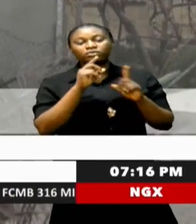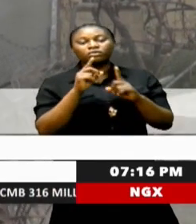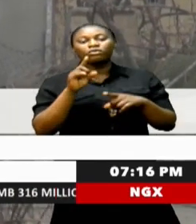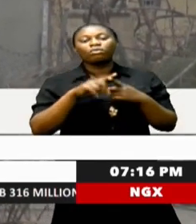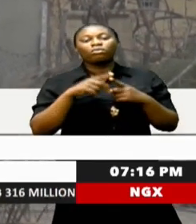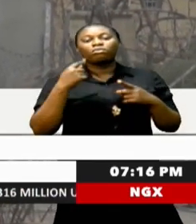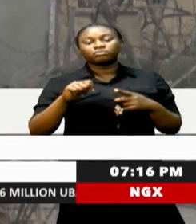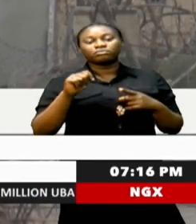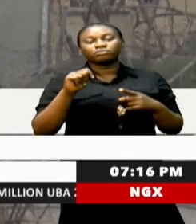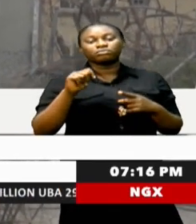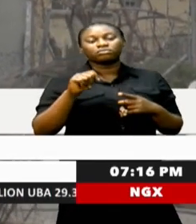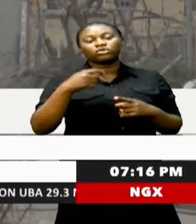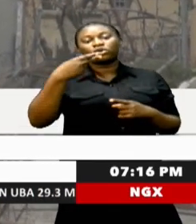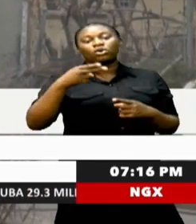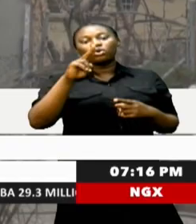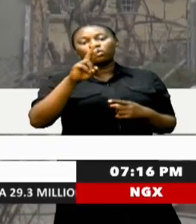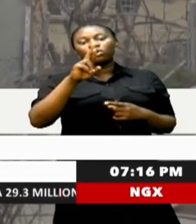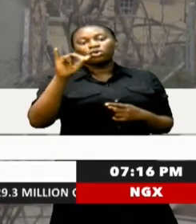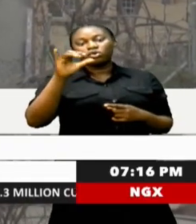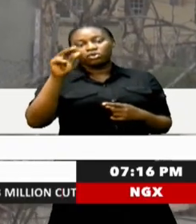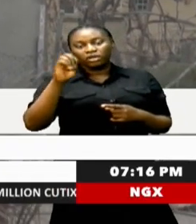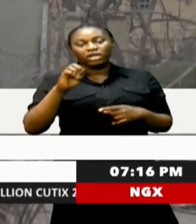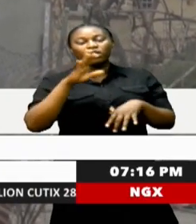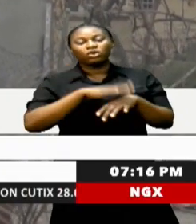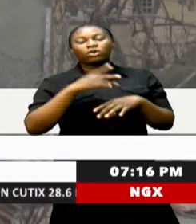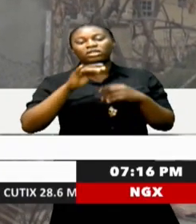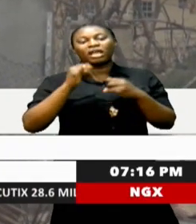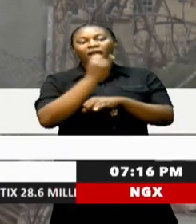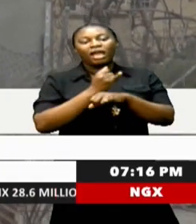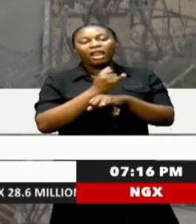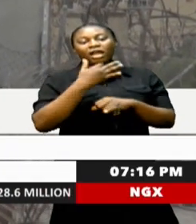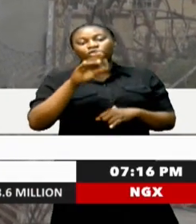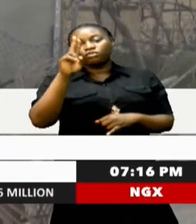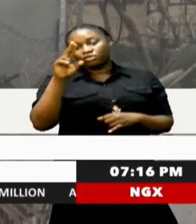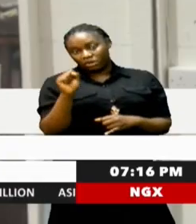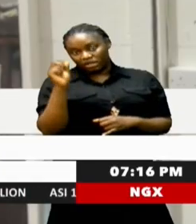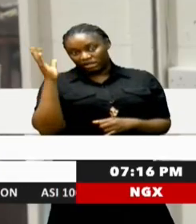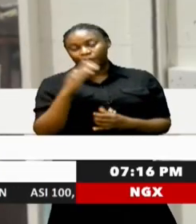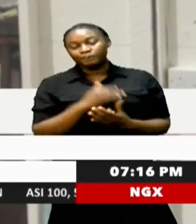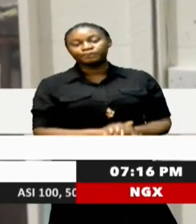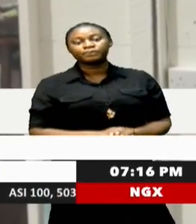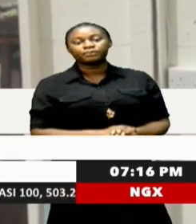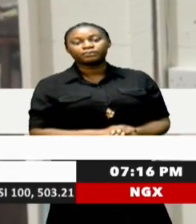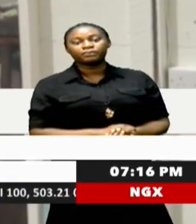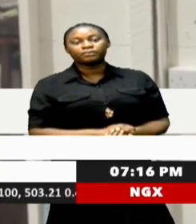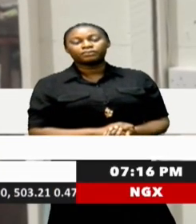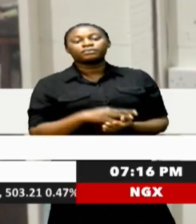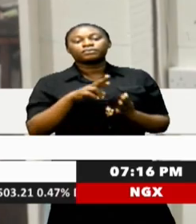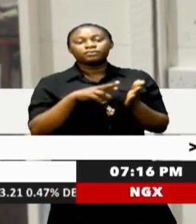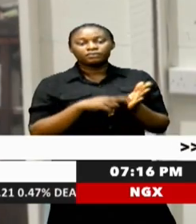the Hurricane Beryl disaster on the island of Carriacou, United States. Official reports